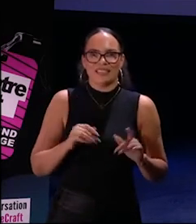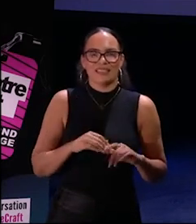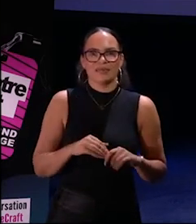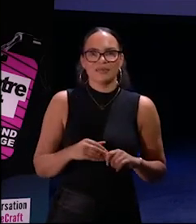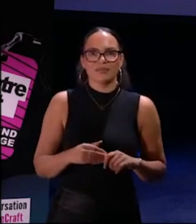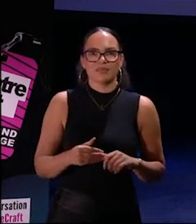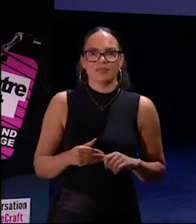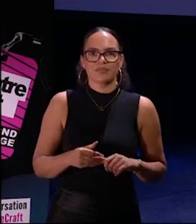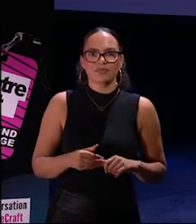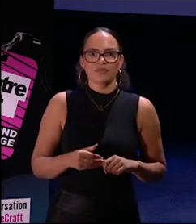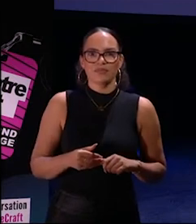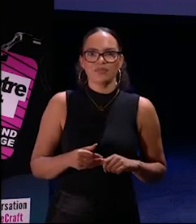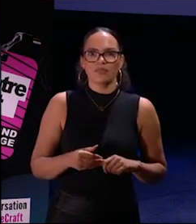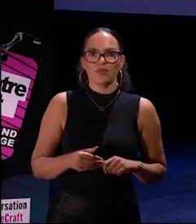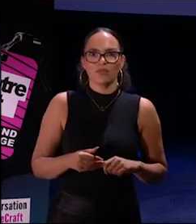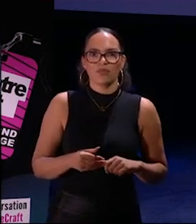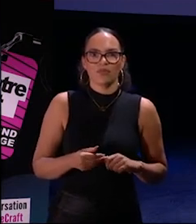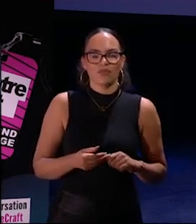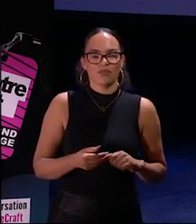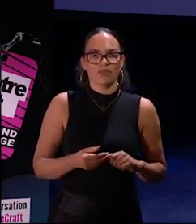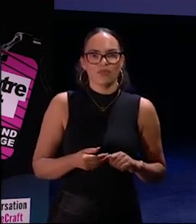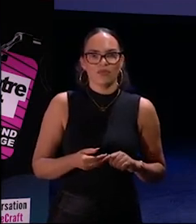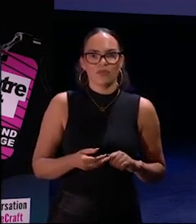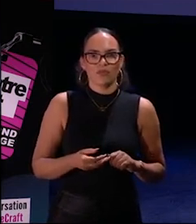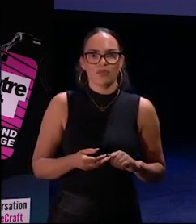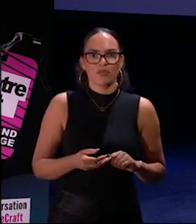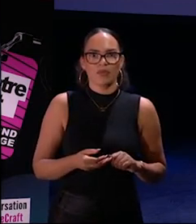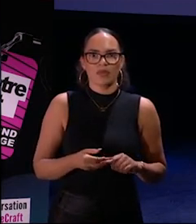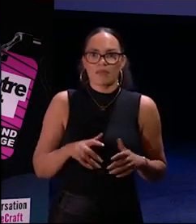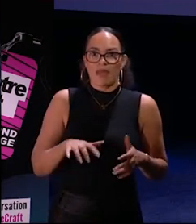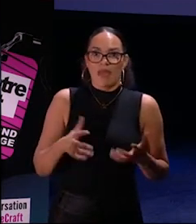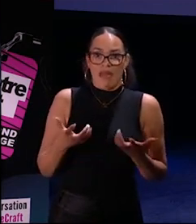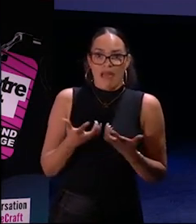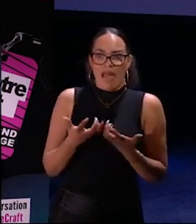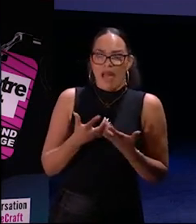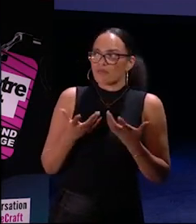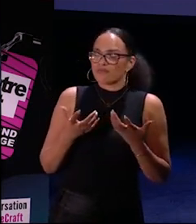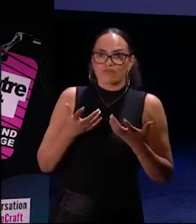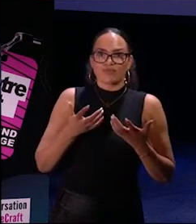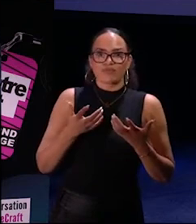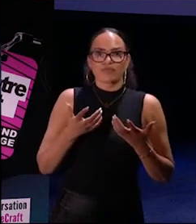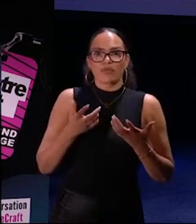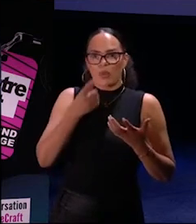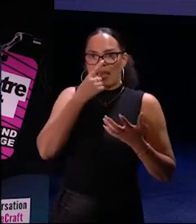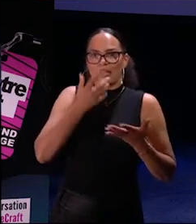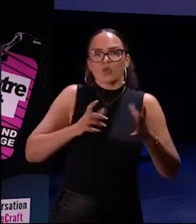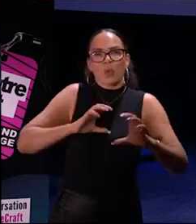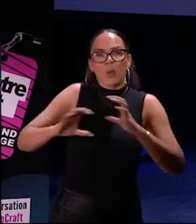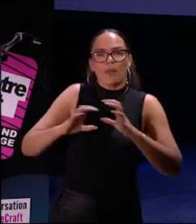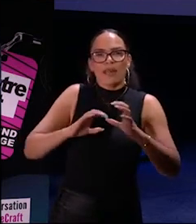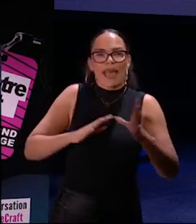think any. The sector didn't think, how do I communicate to these people that I rely on? Yeah. But